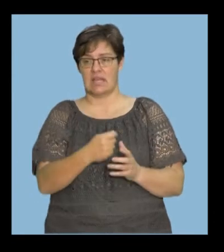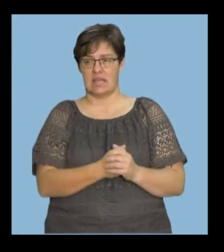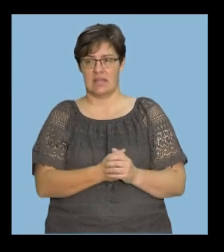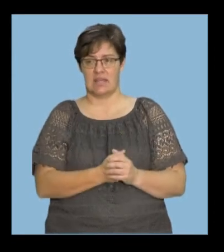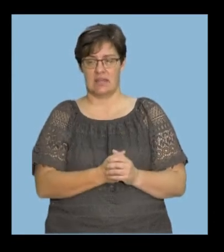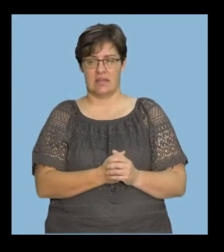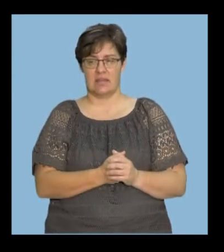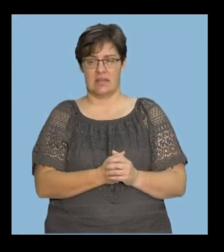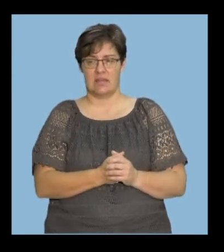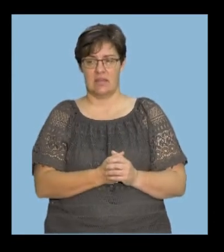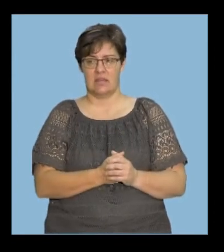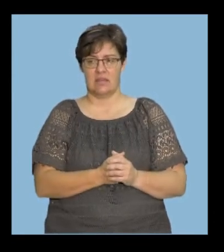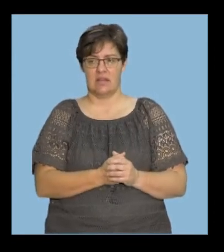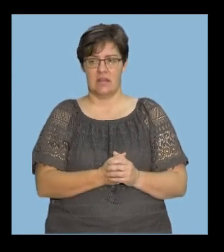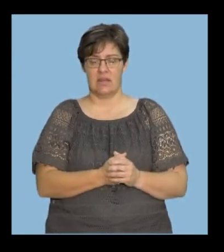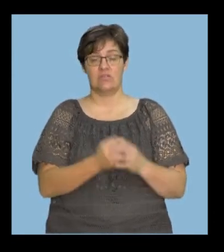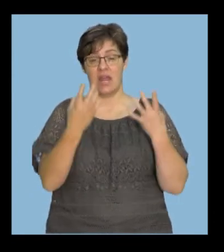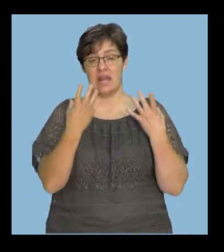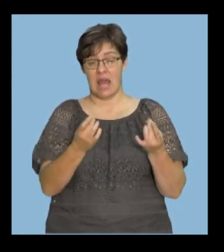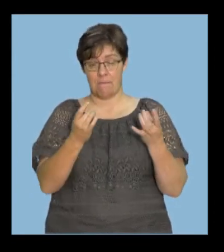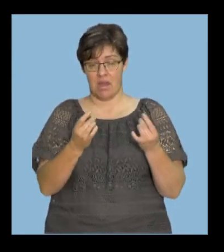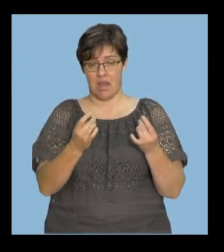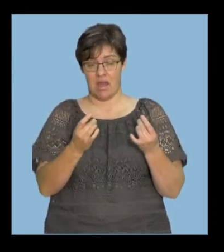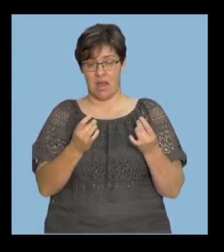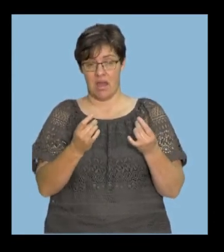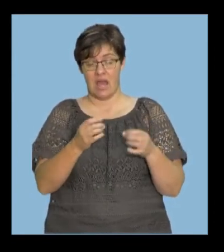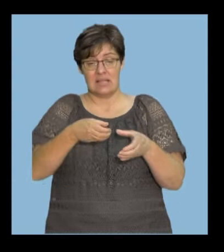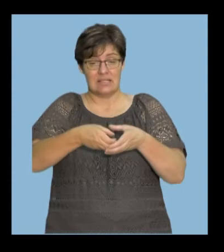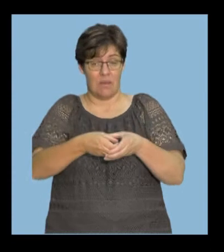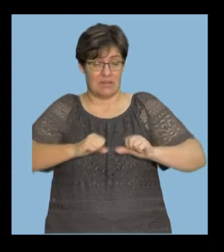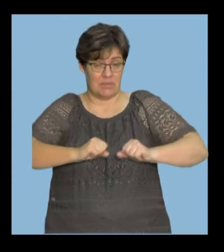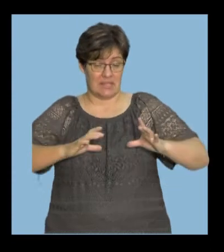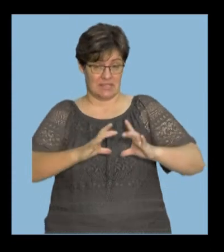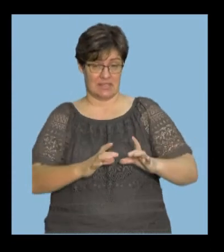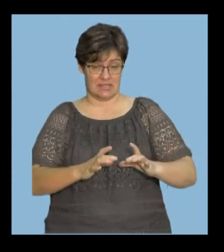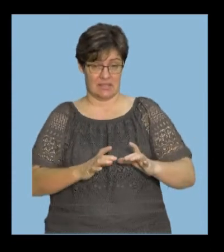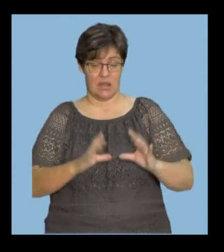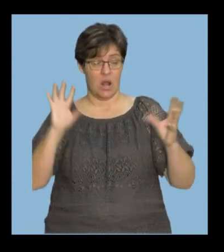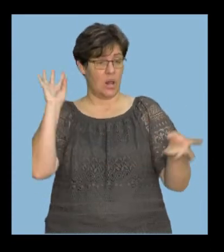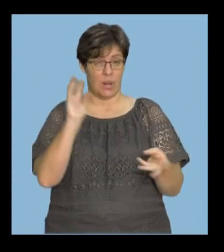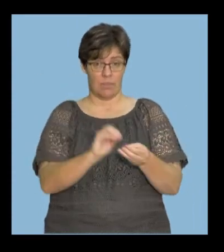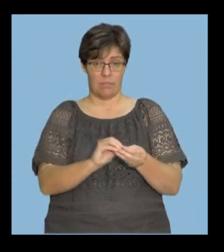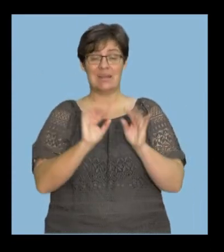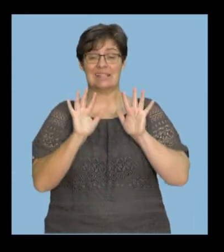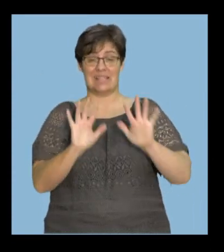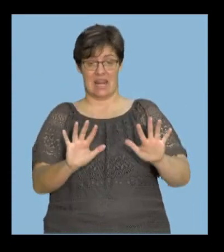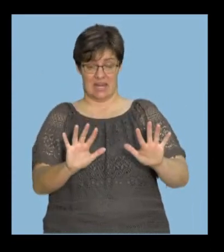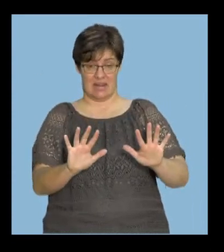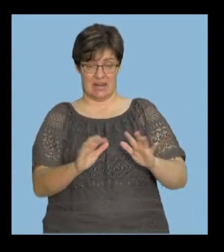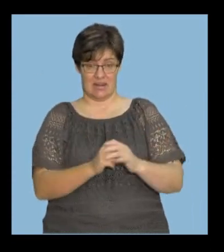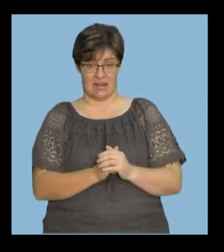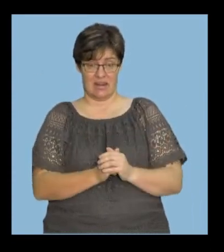to say that as we go. So that the number in the sample space we recognize in total is